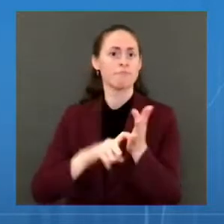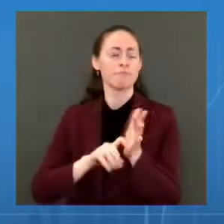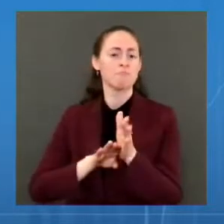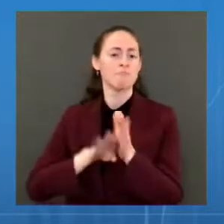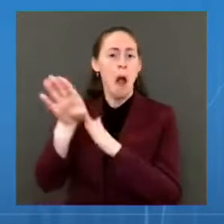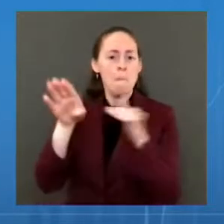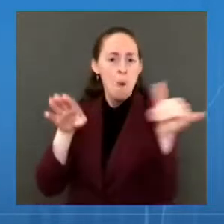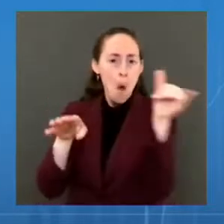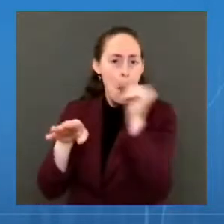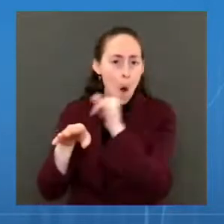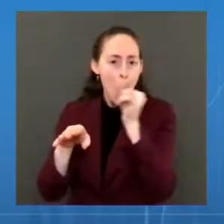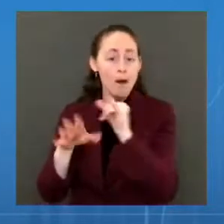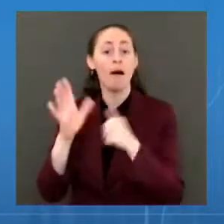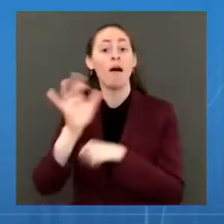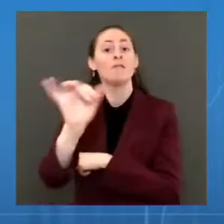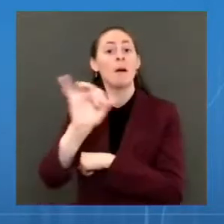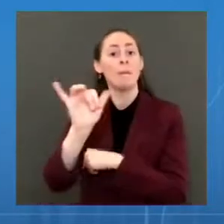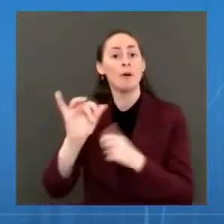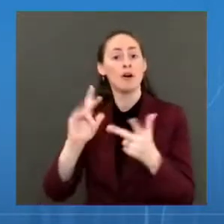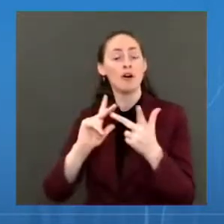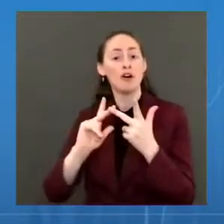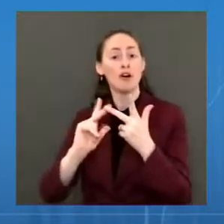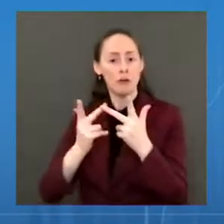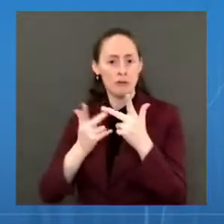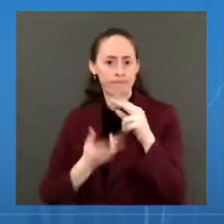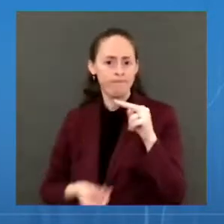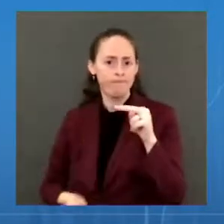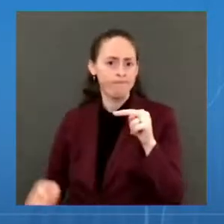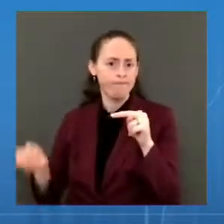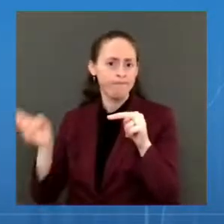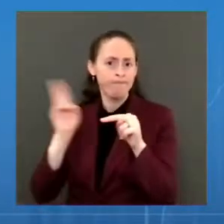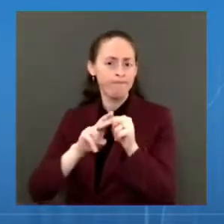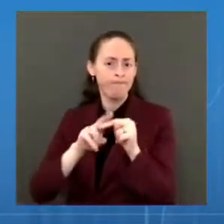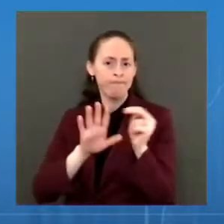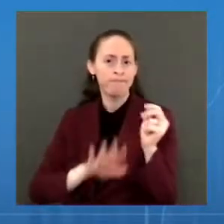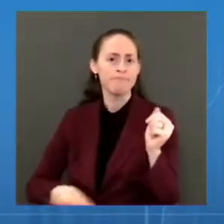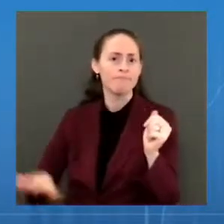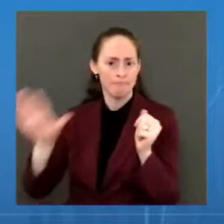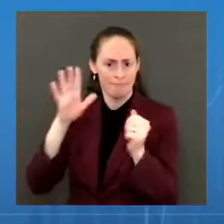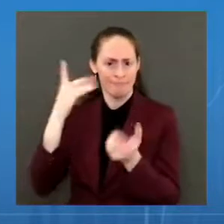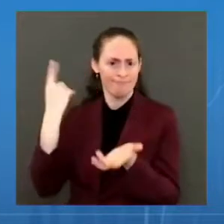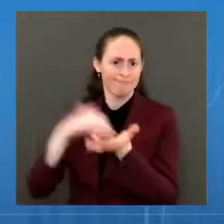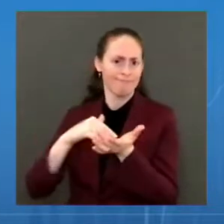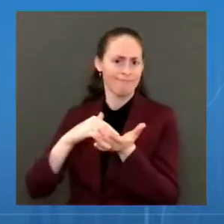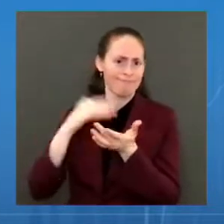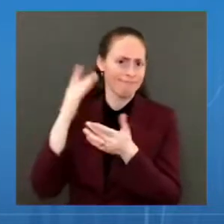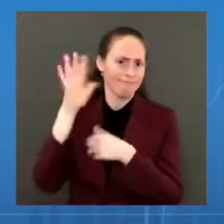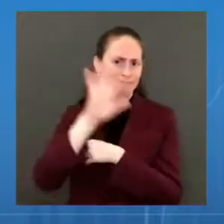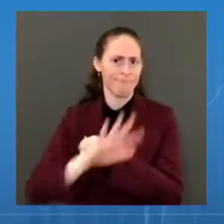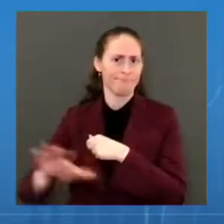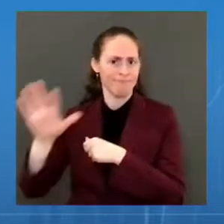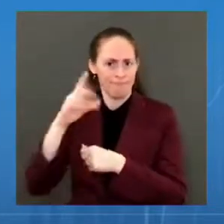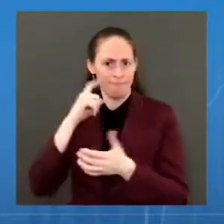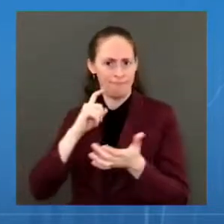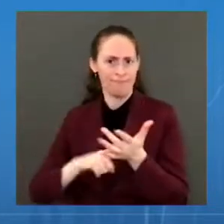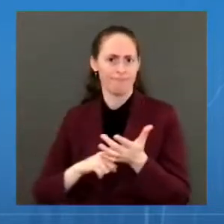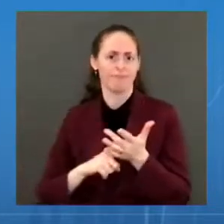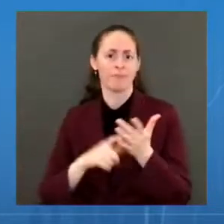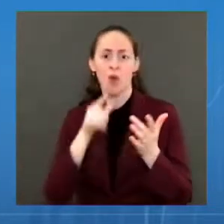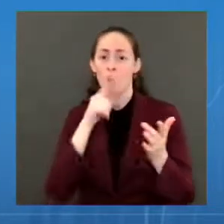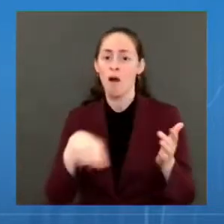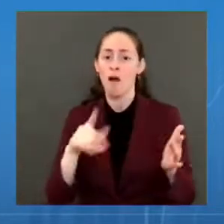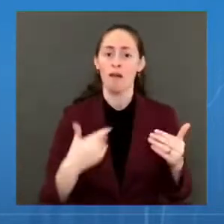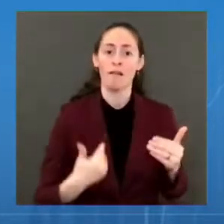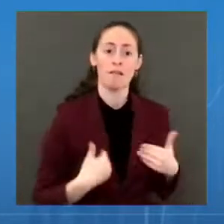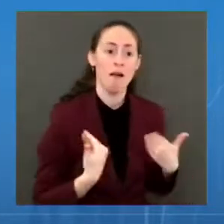to 1321. And those differences are seen both in the younger group and in the older group. So clearly, not